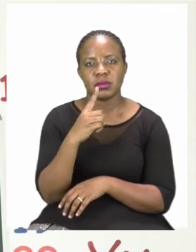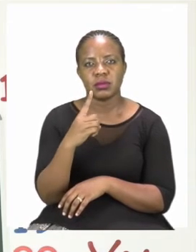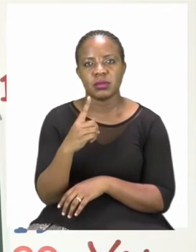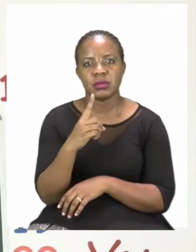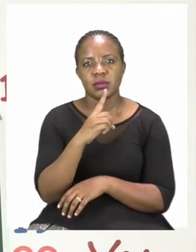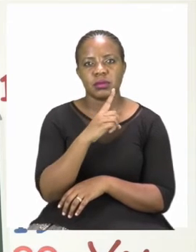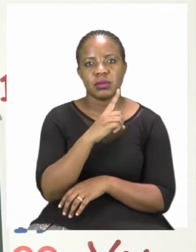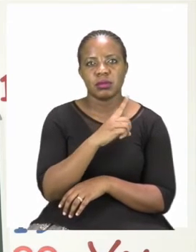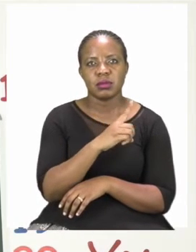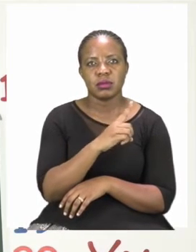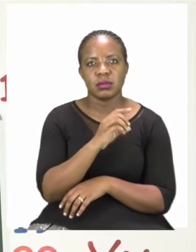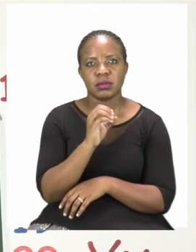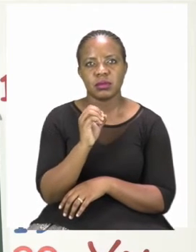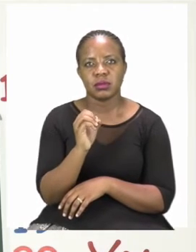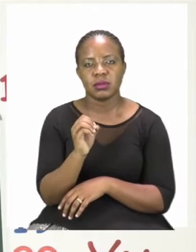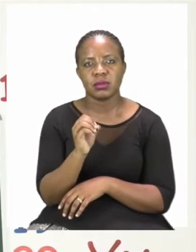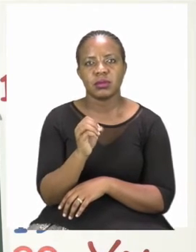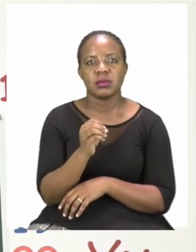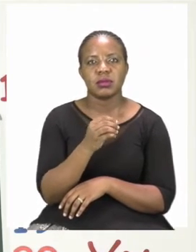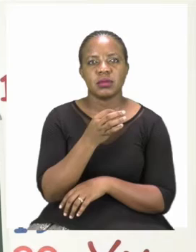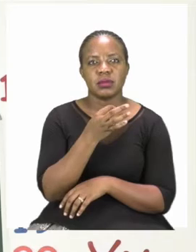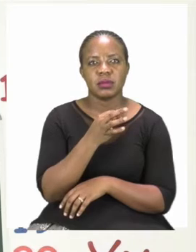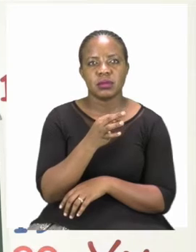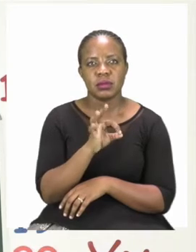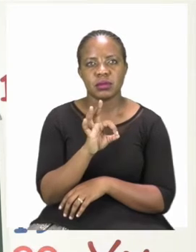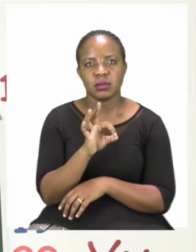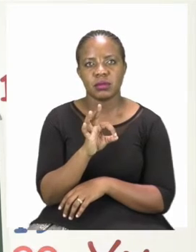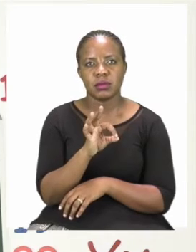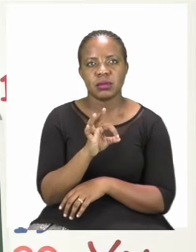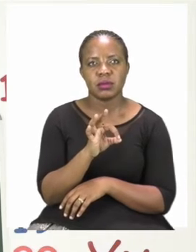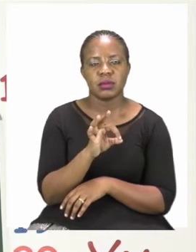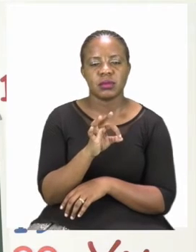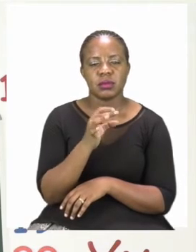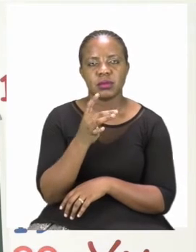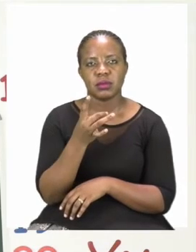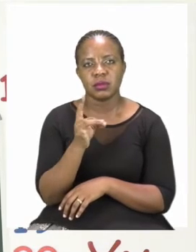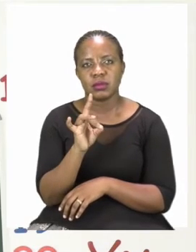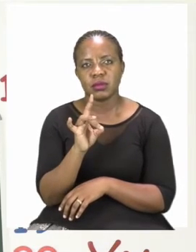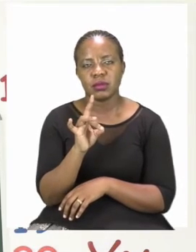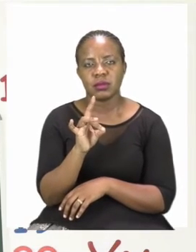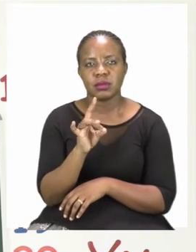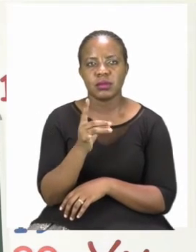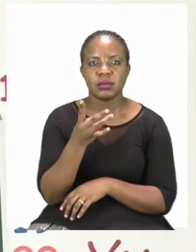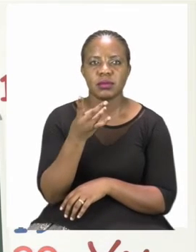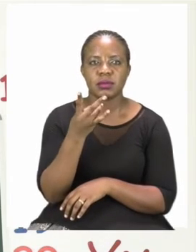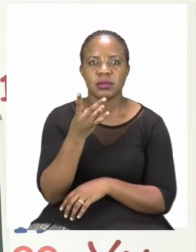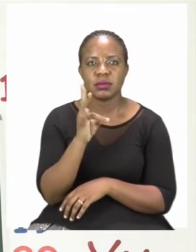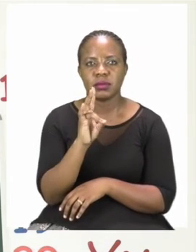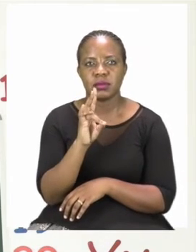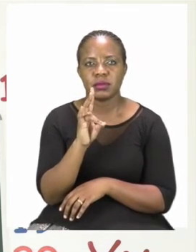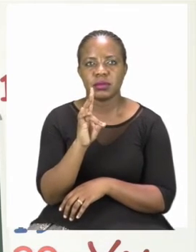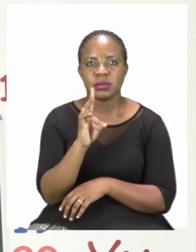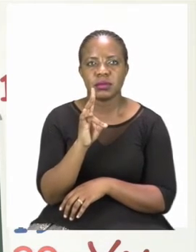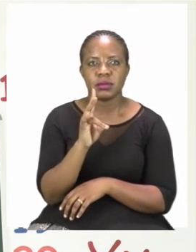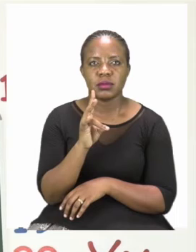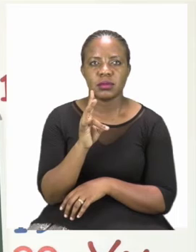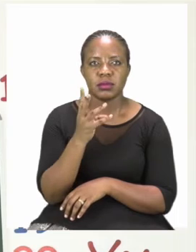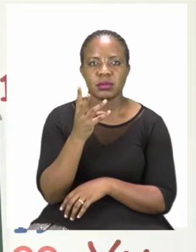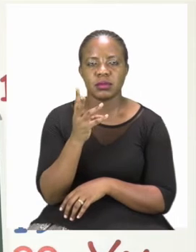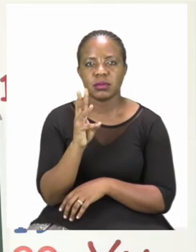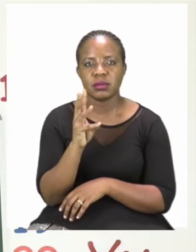booklet in our daily newspaper, street sales, or at your school every Monday